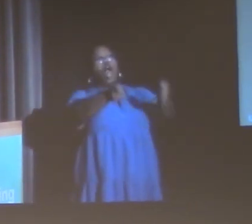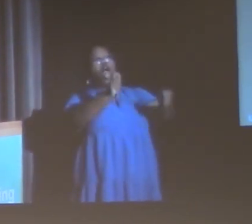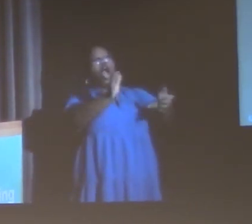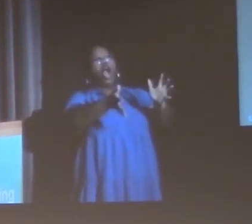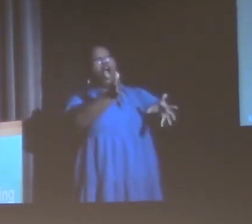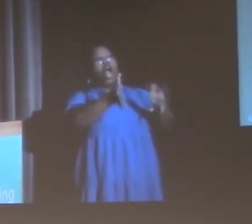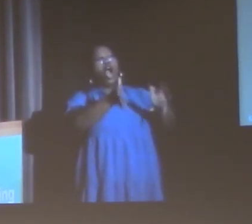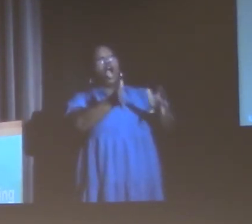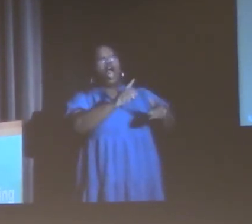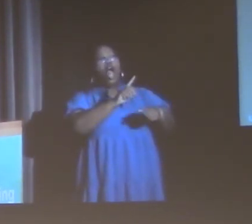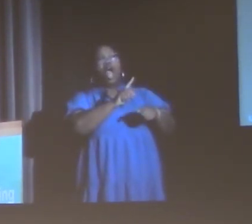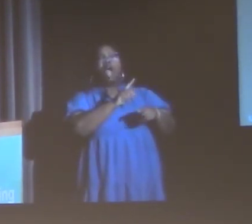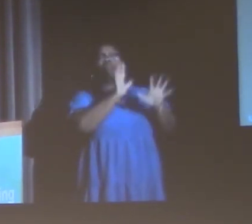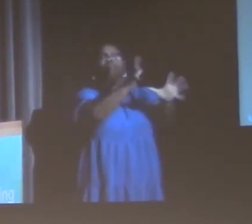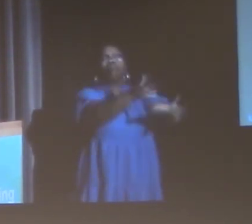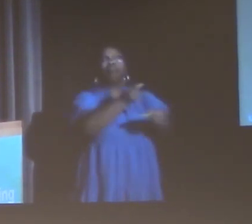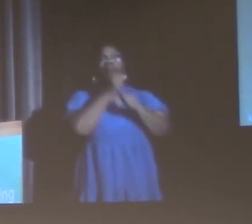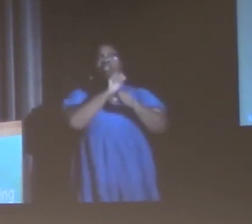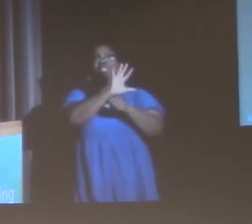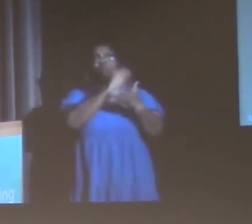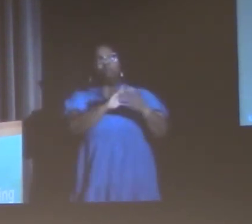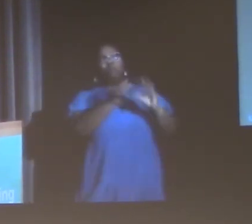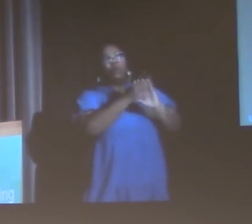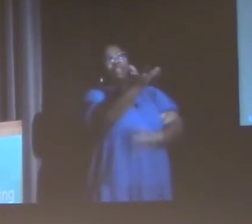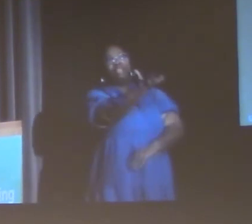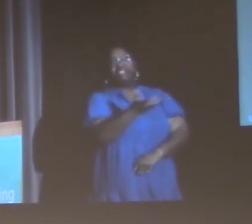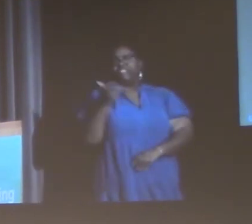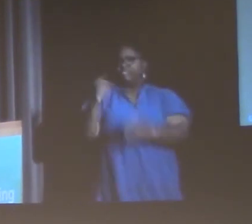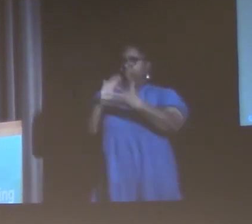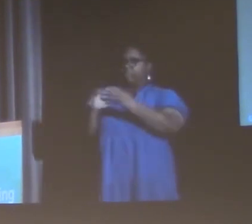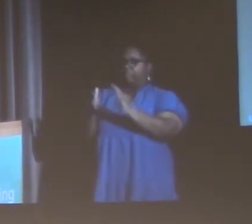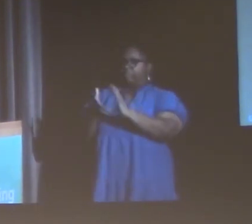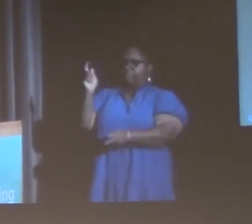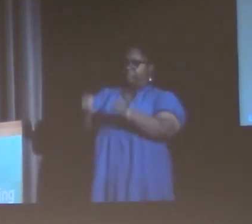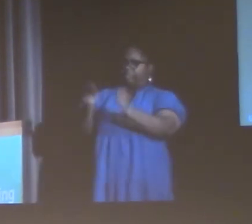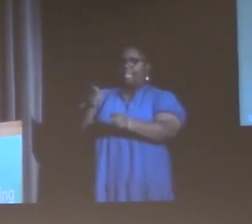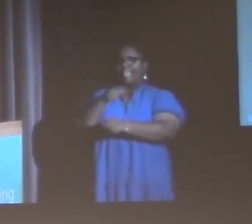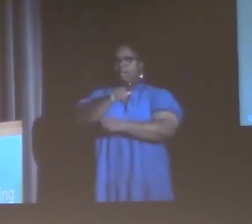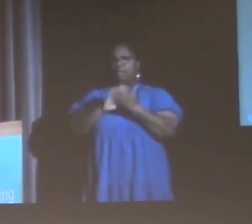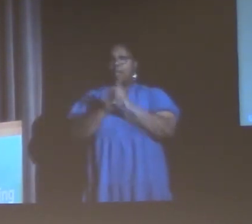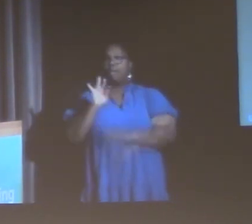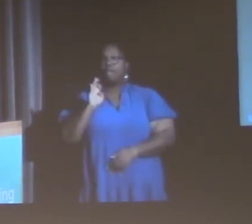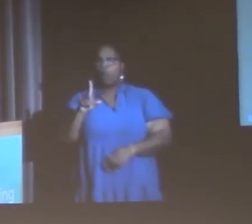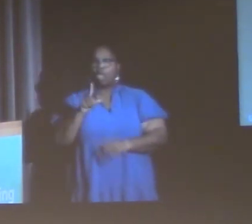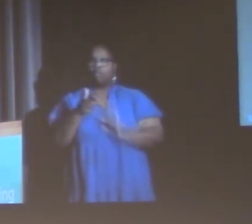just he's a foil, or he's a stereotype,